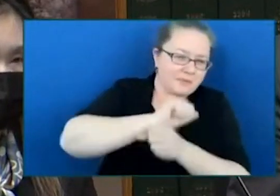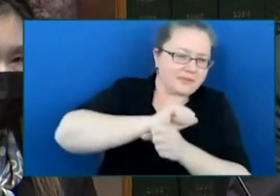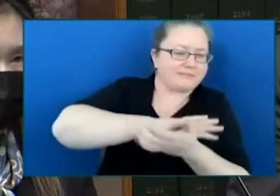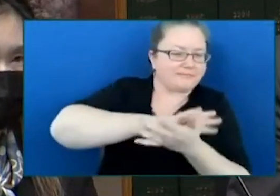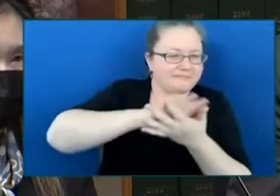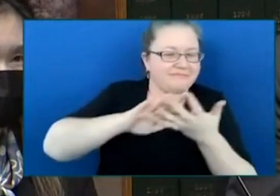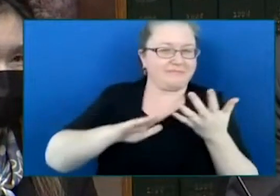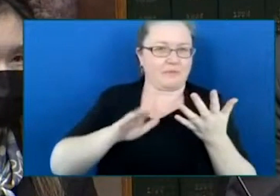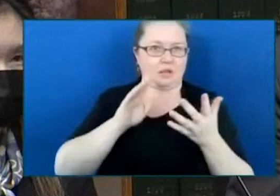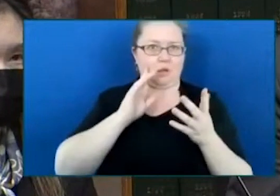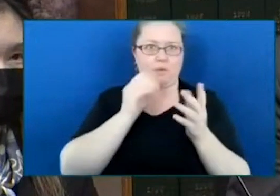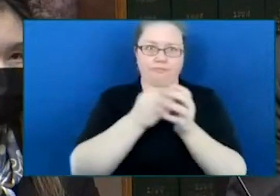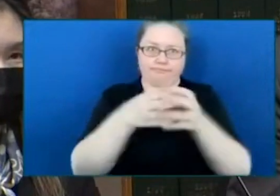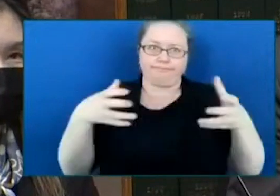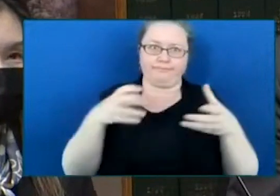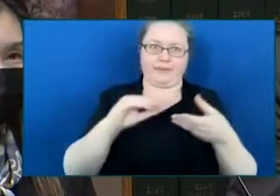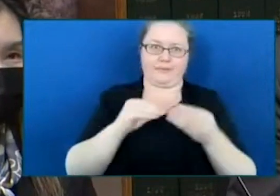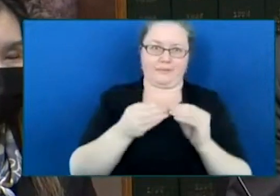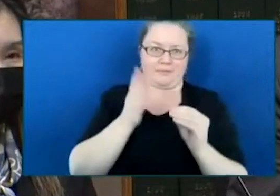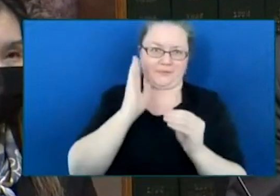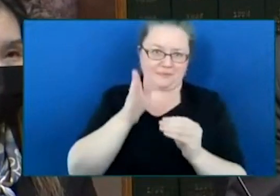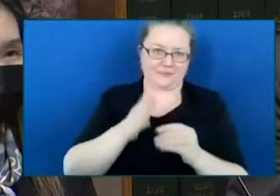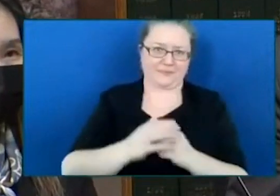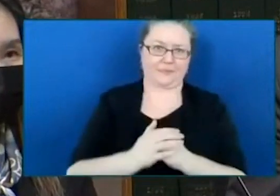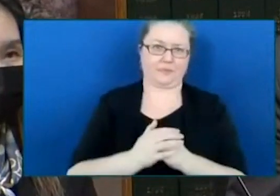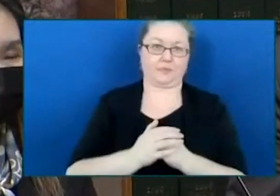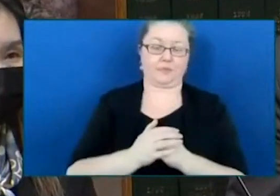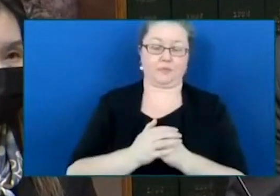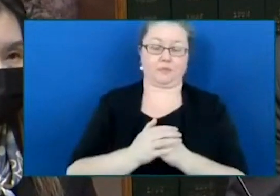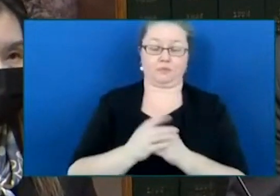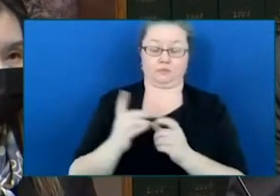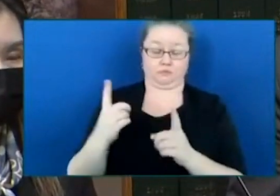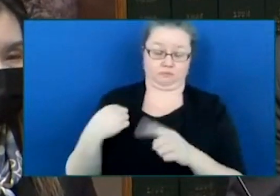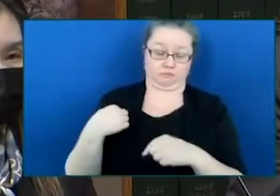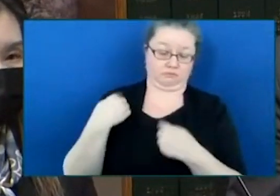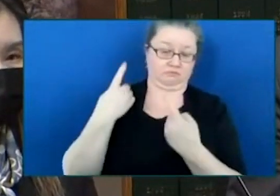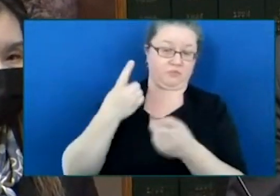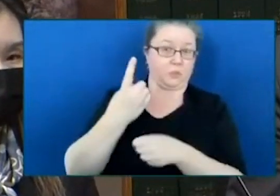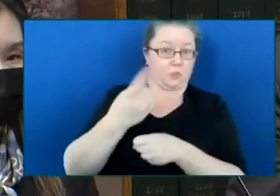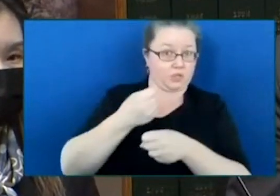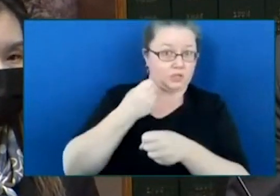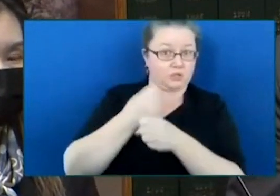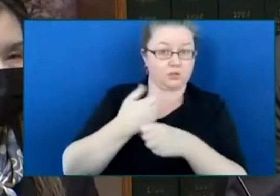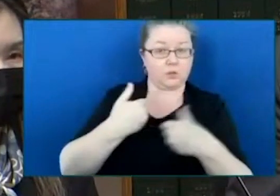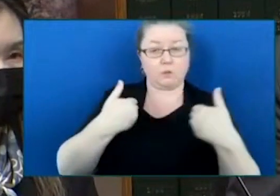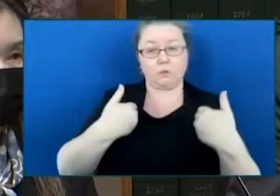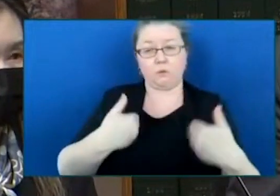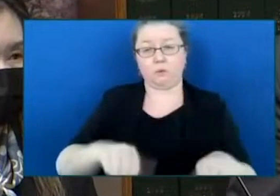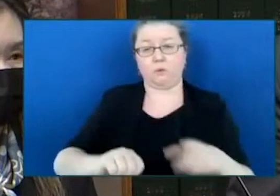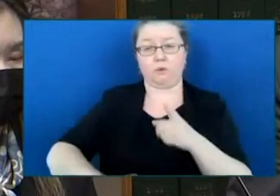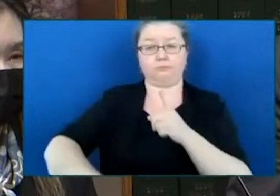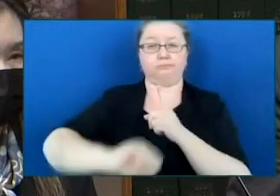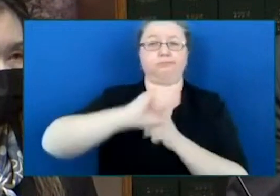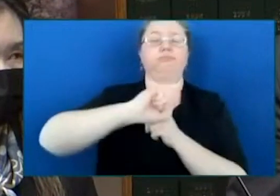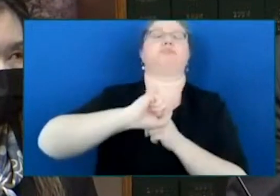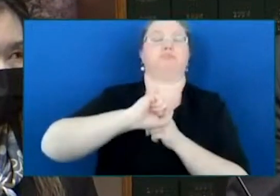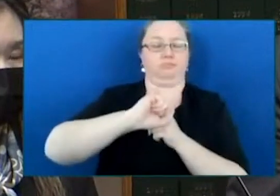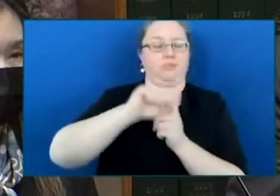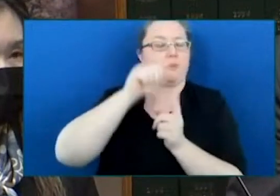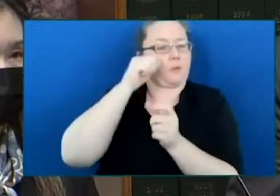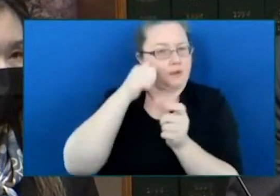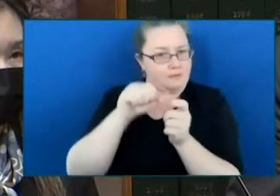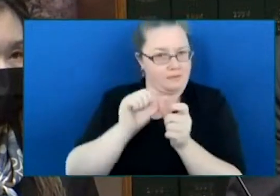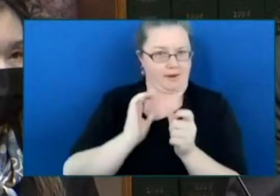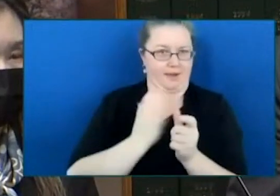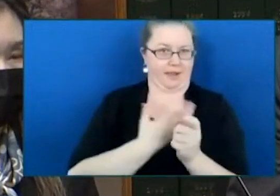Mr. Speaker, the last year has been a powerful reminder of how closely connected people's health and well-being are to that of our